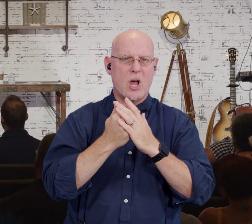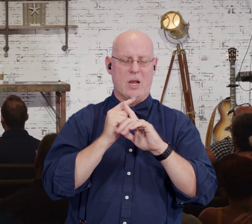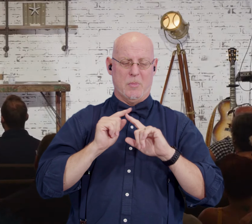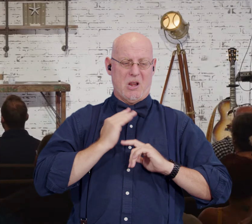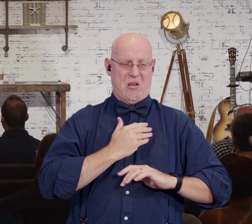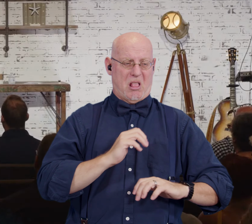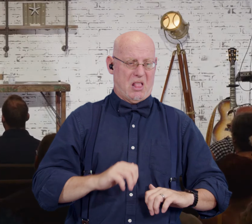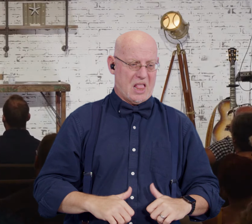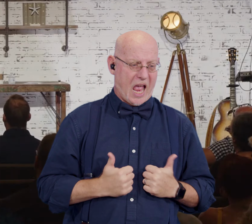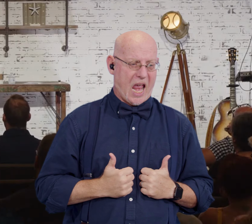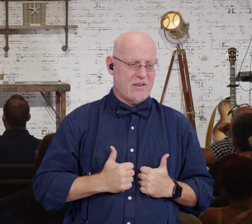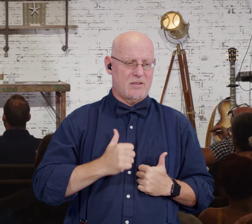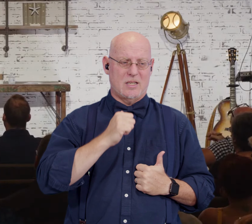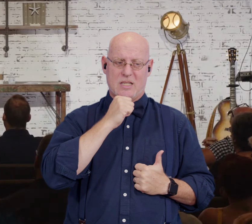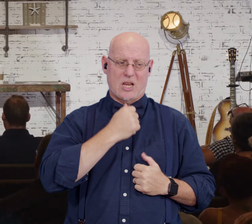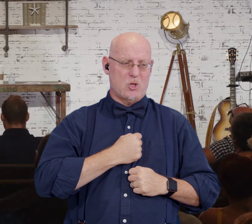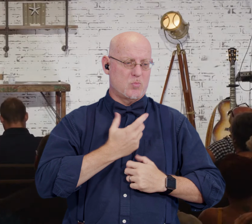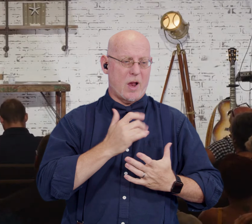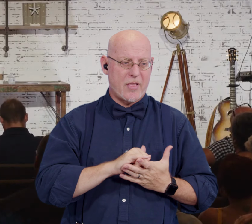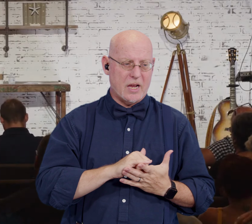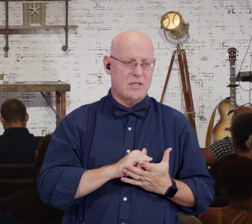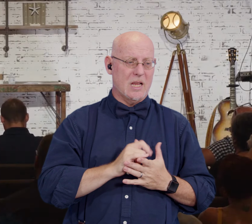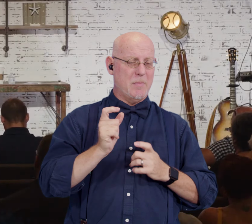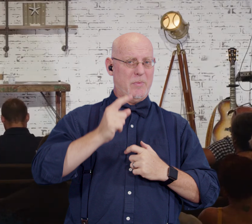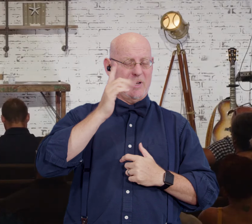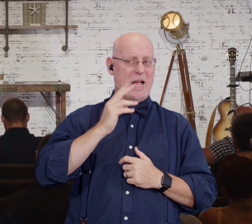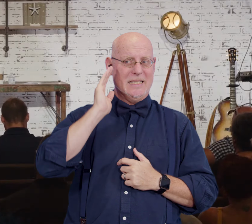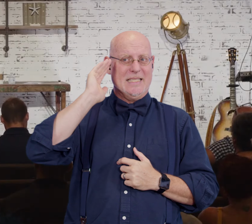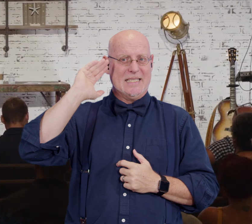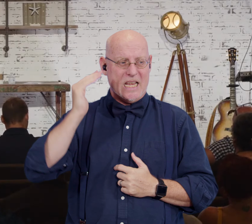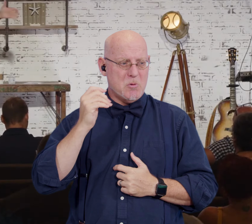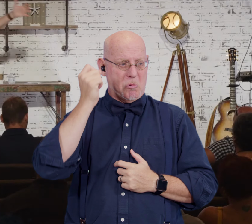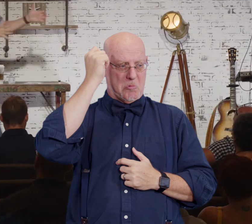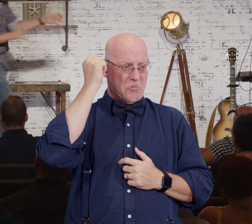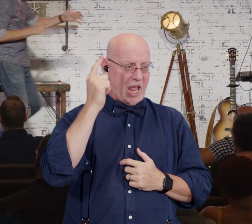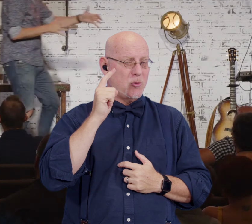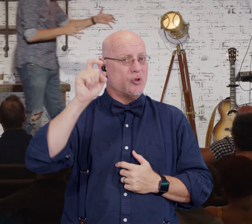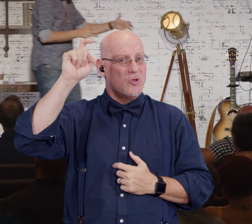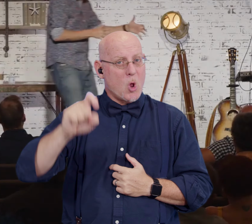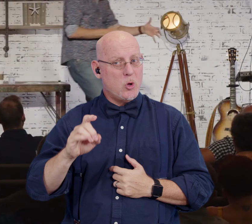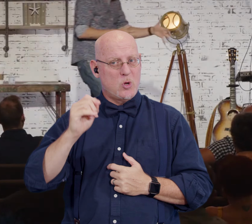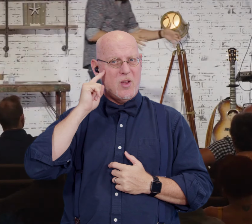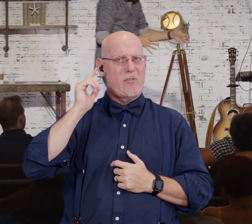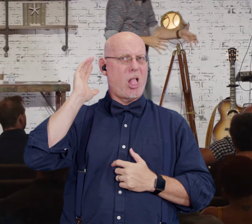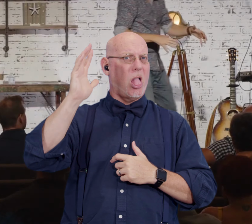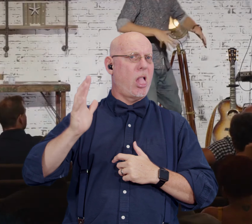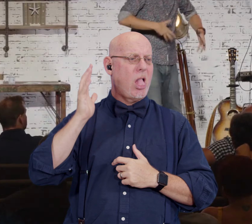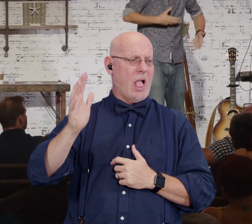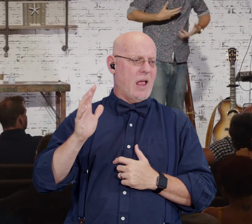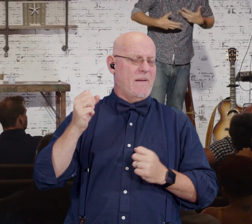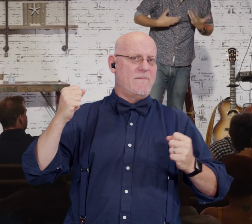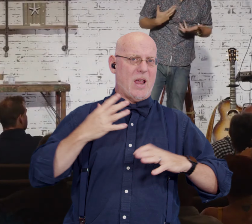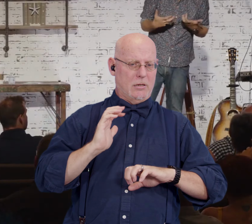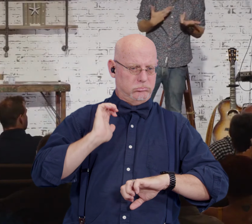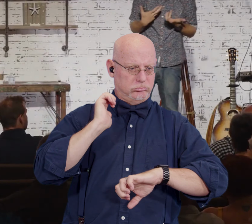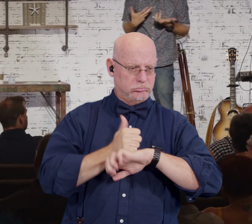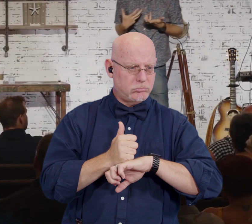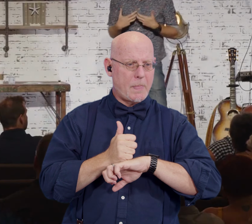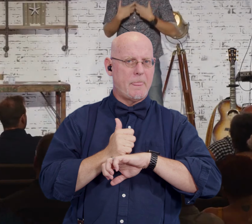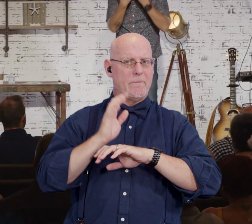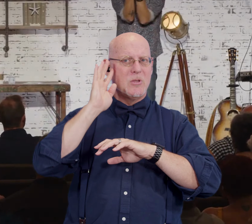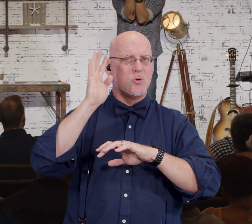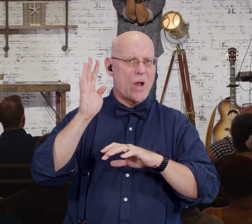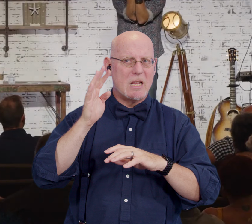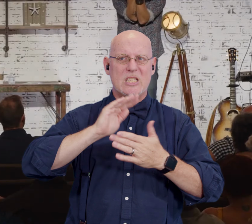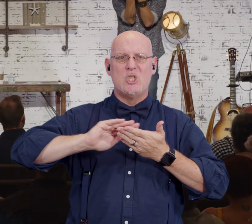yet our lives are not actually expressing that. The people of God seemed to get what they were supposed to do for centuries. Fear had arisen within them